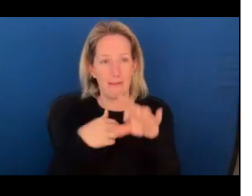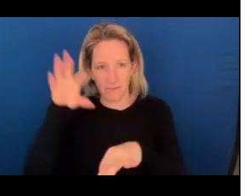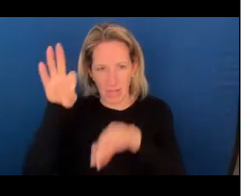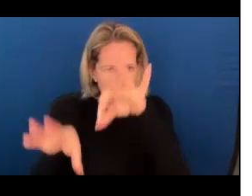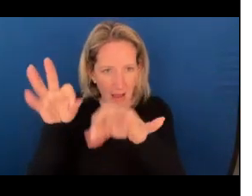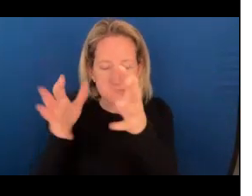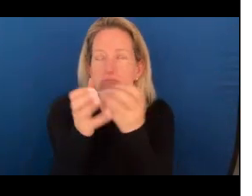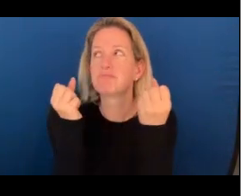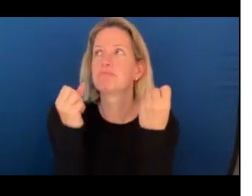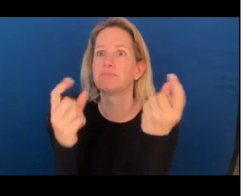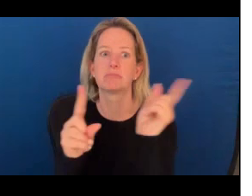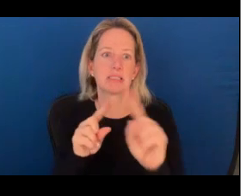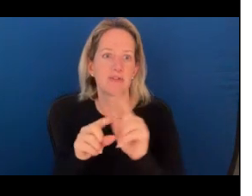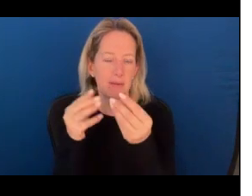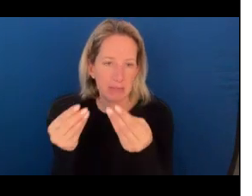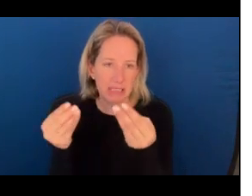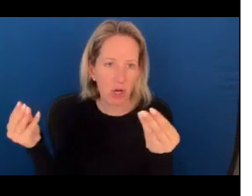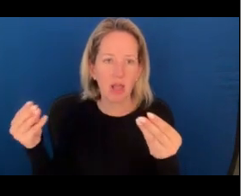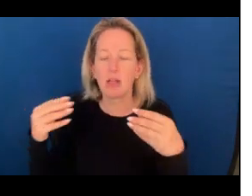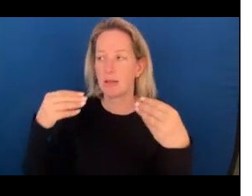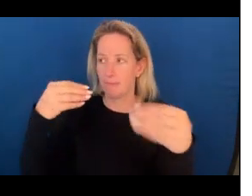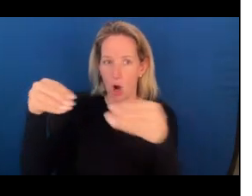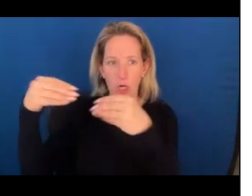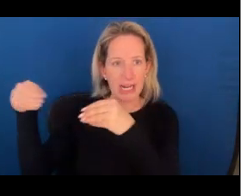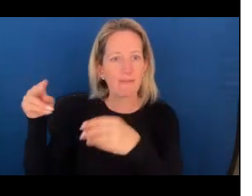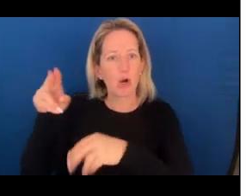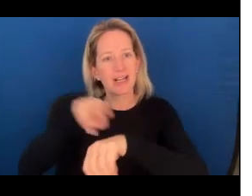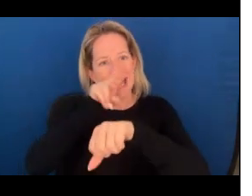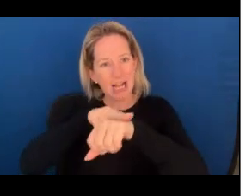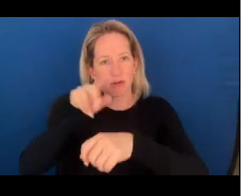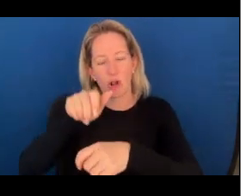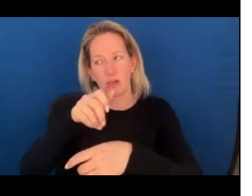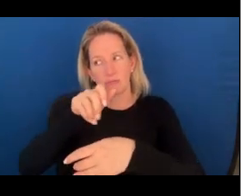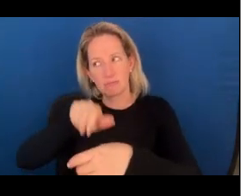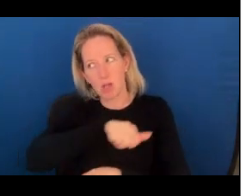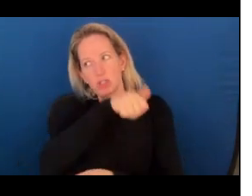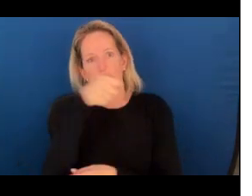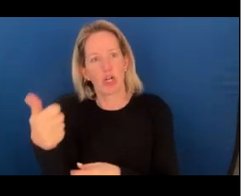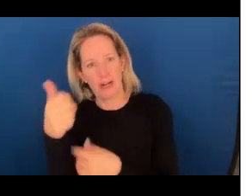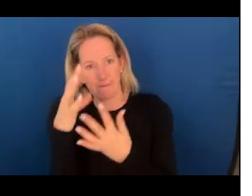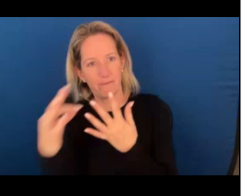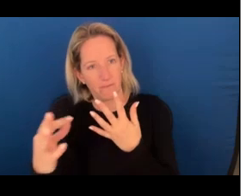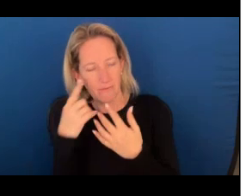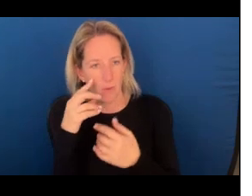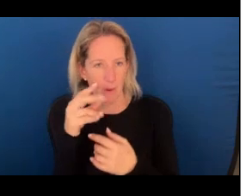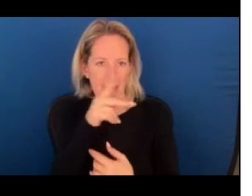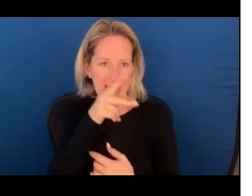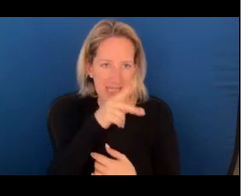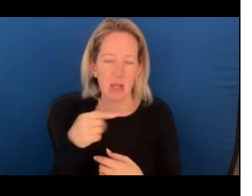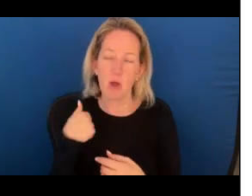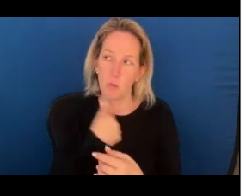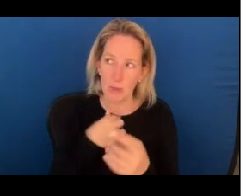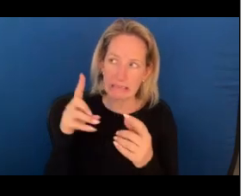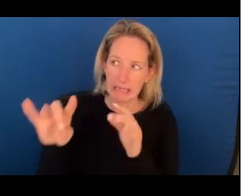there that is being marketed as, you know, a natural alternative to these plastic products. So we identified, you know, vendors